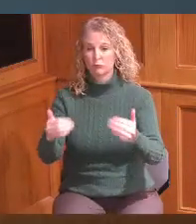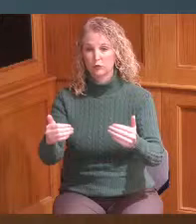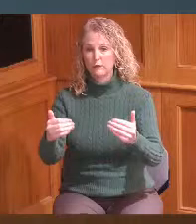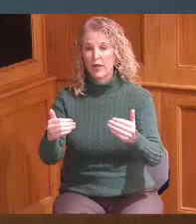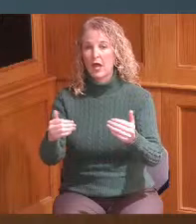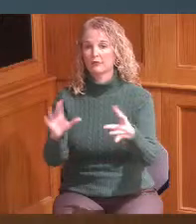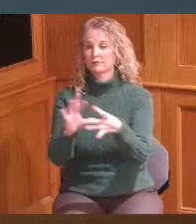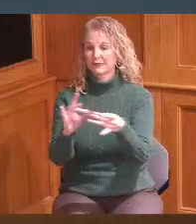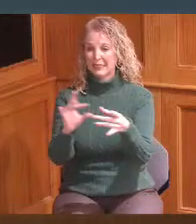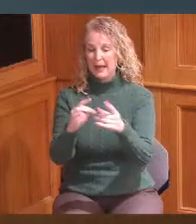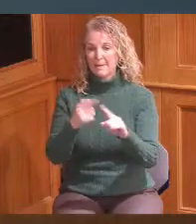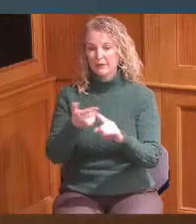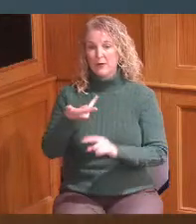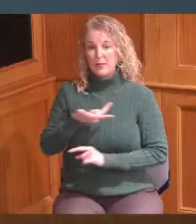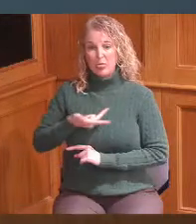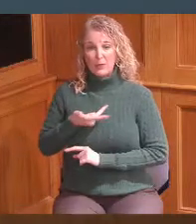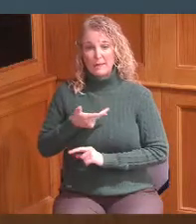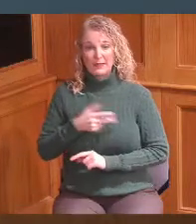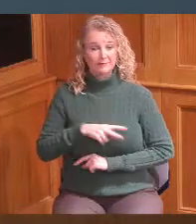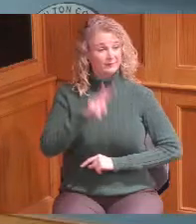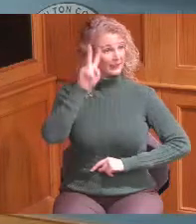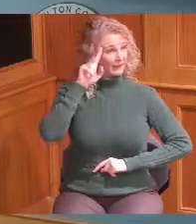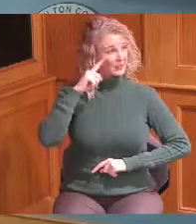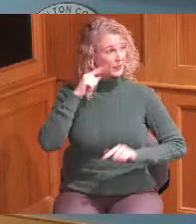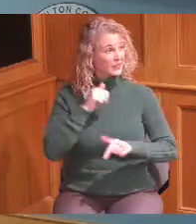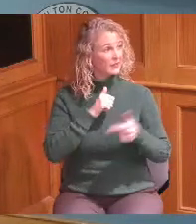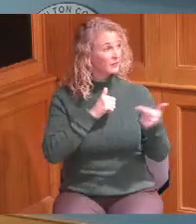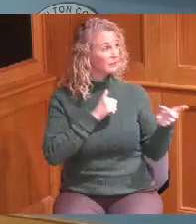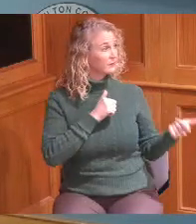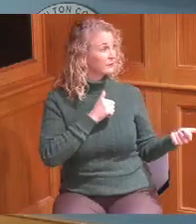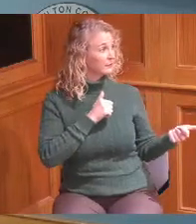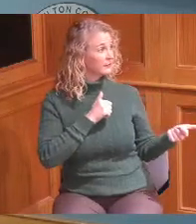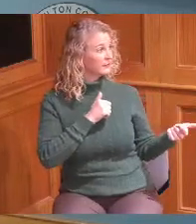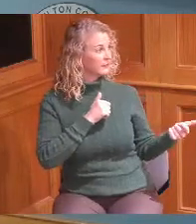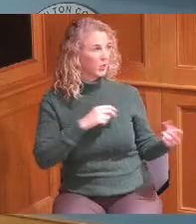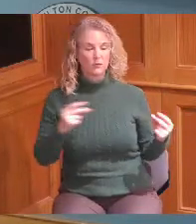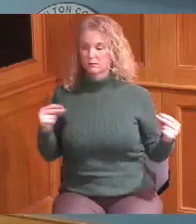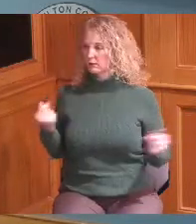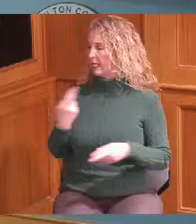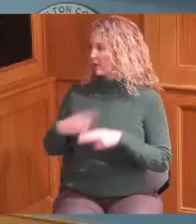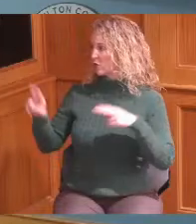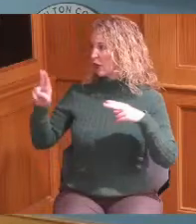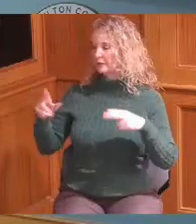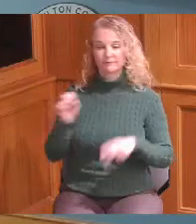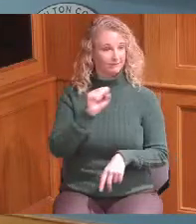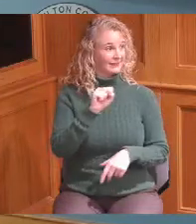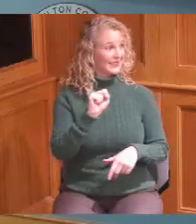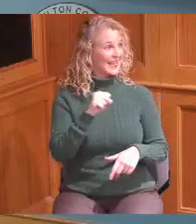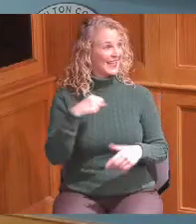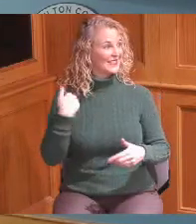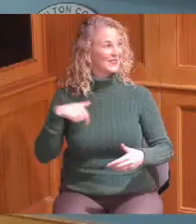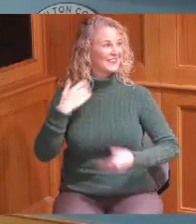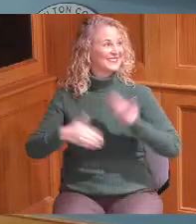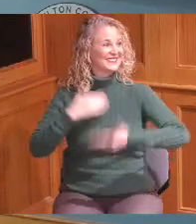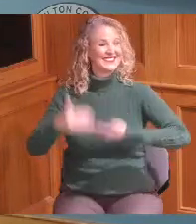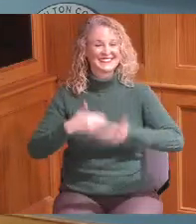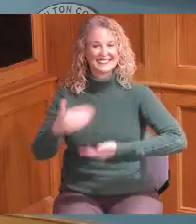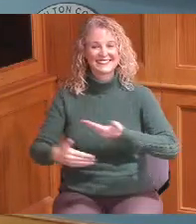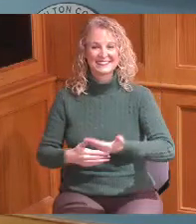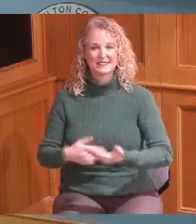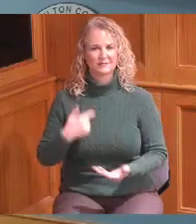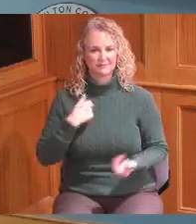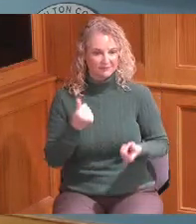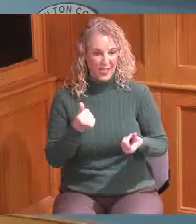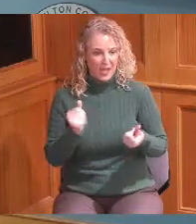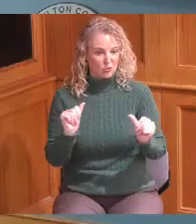motions of the commissioners. Commissioner Summer Dumas. Wow, that was quick. I know, we're moving right along. Here we are. I was trying to